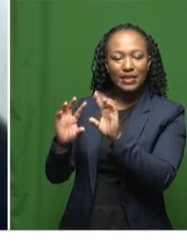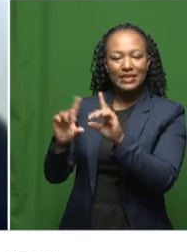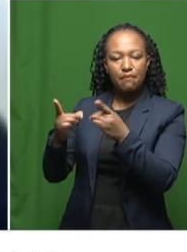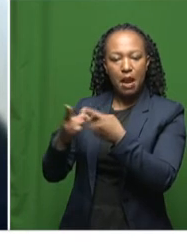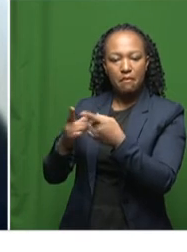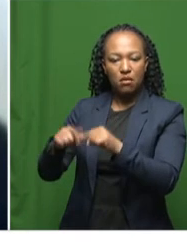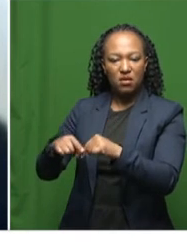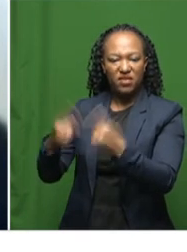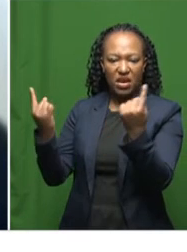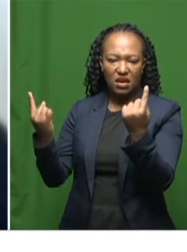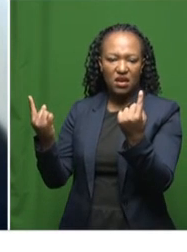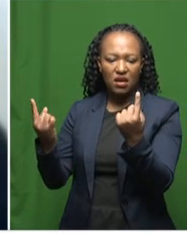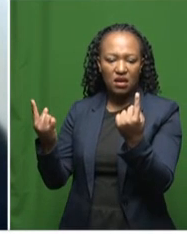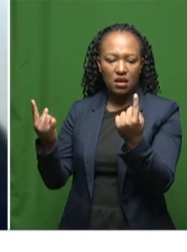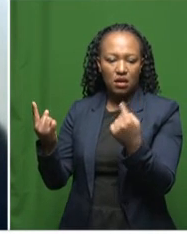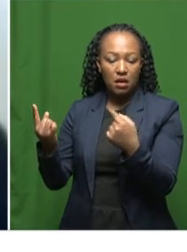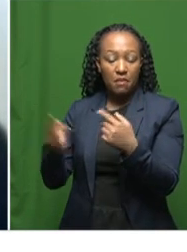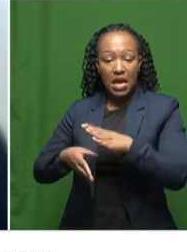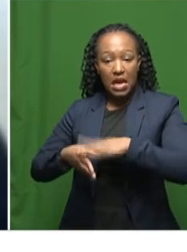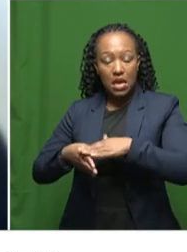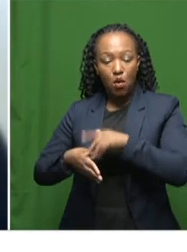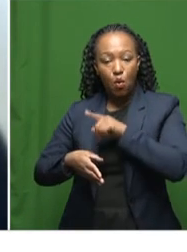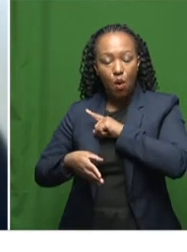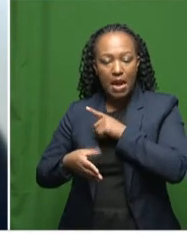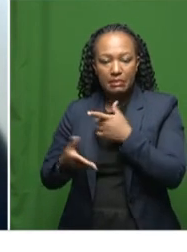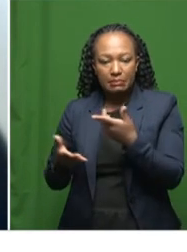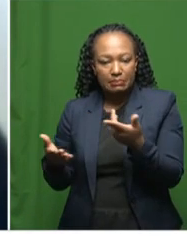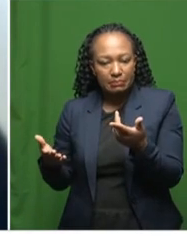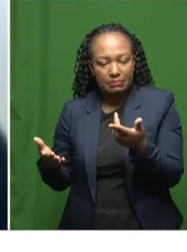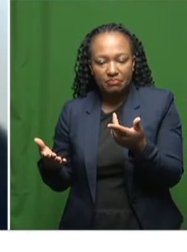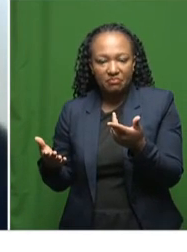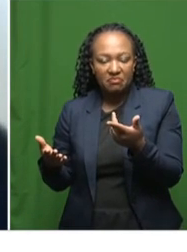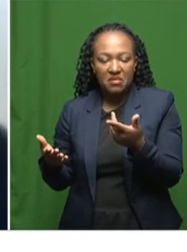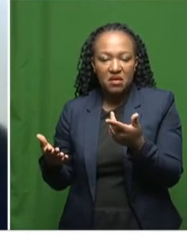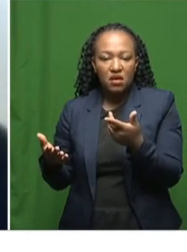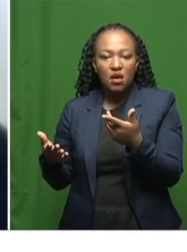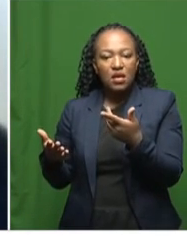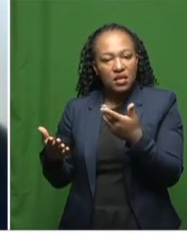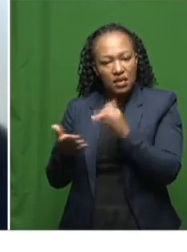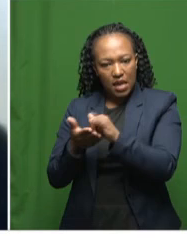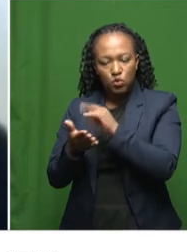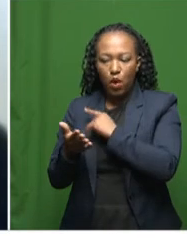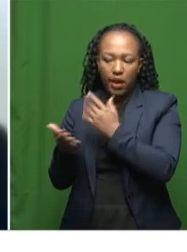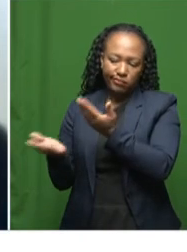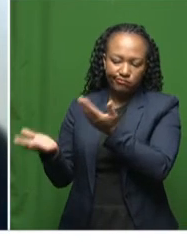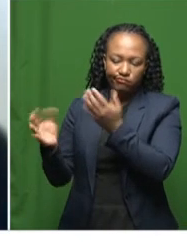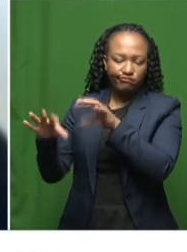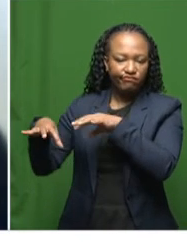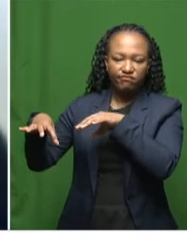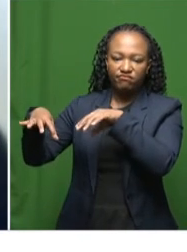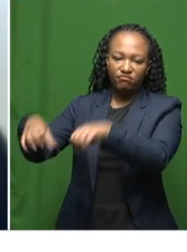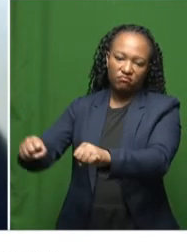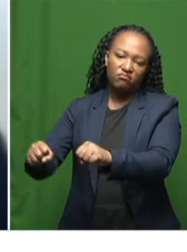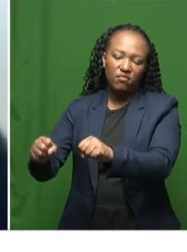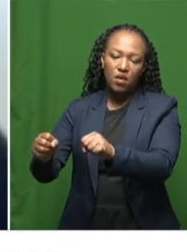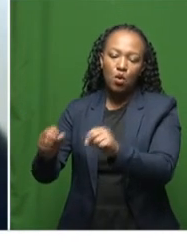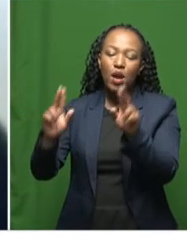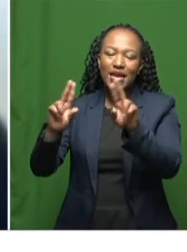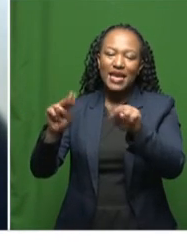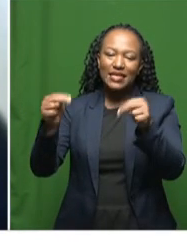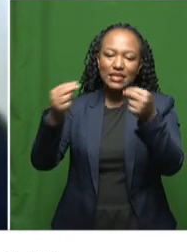And that was the reason why this item was then taken away from that department and handed over to the National